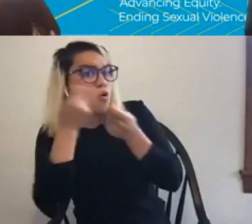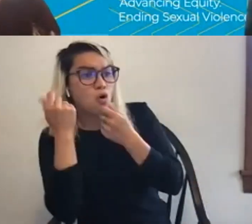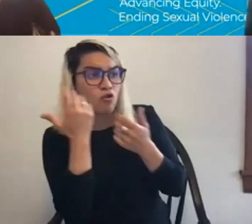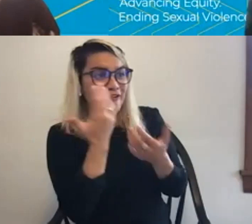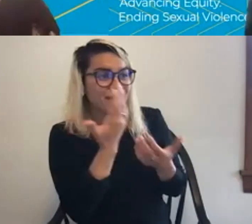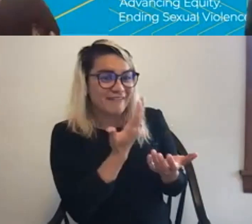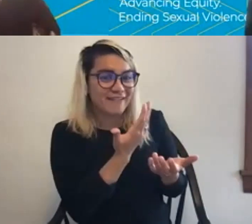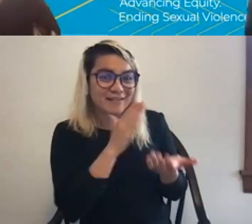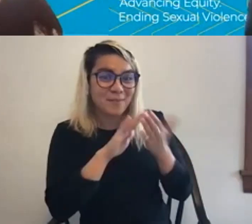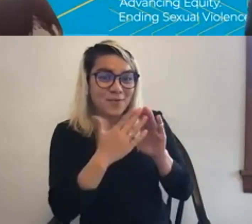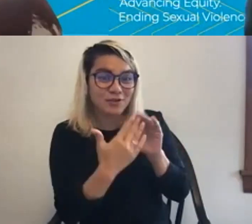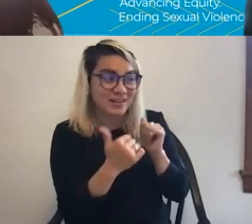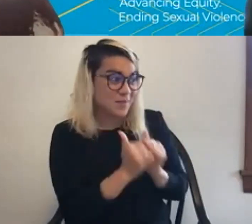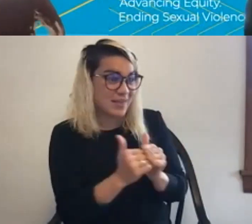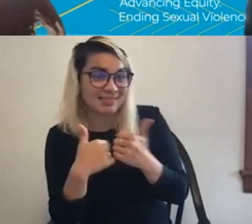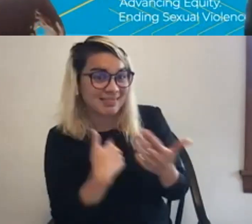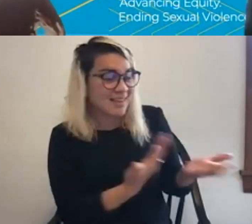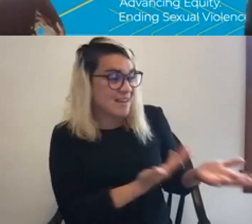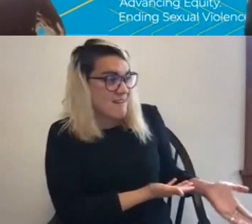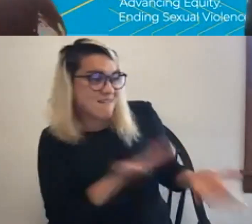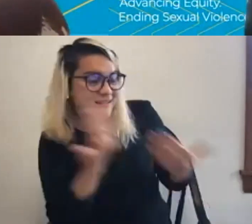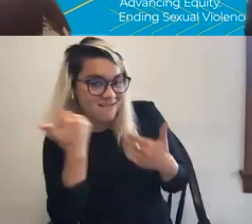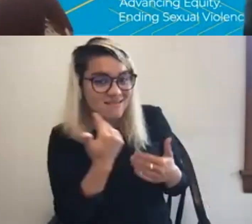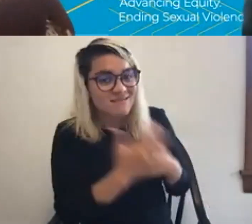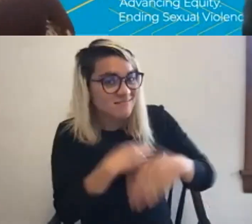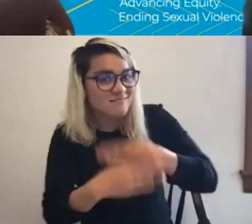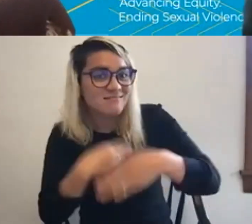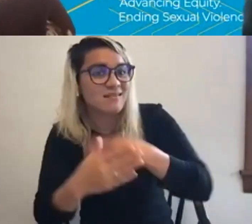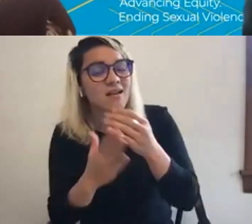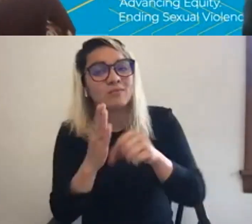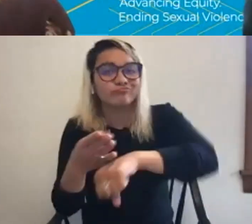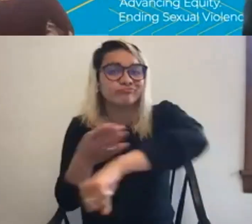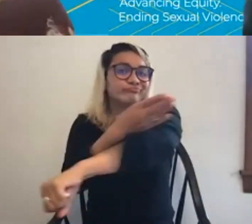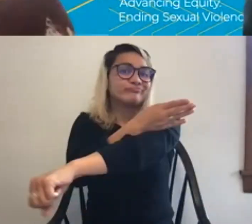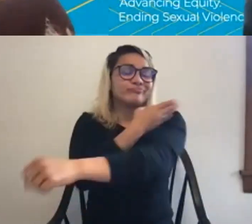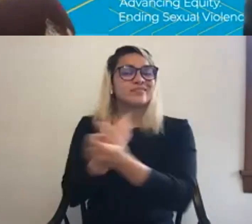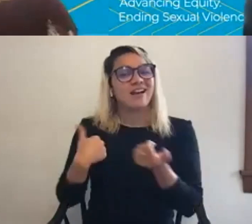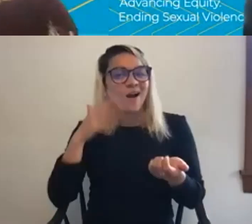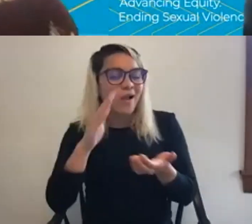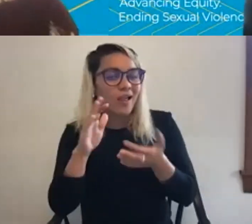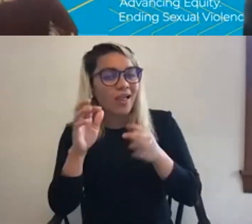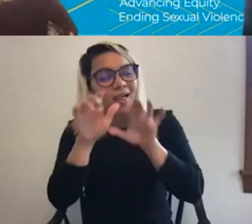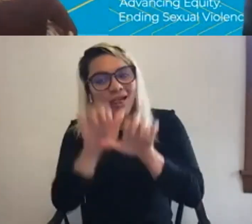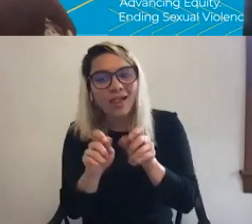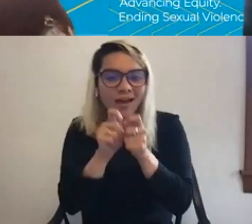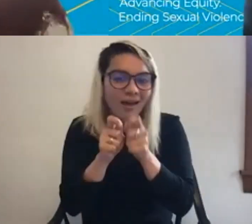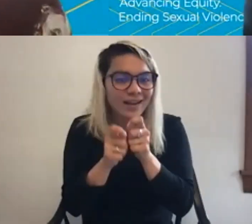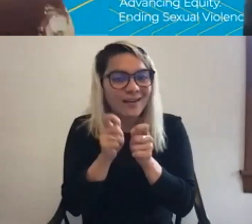I'm excited. I'm going to rewrite my story. I'm going to work on it a little bit more, and I'll see you at the press conference. All right, I'll see you then.